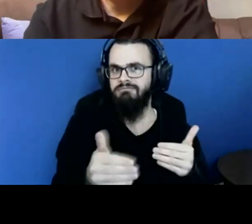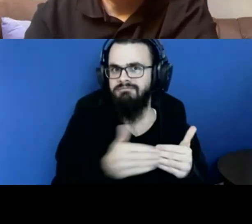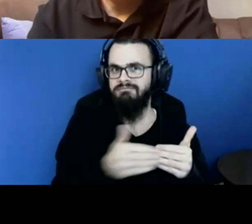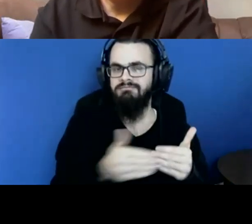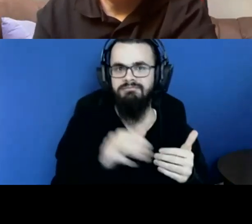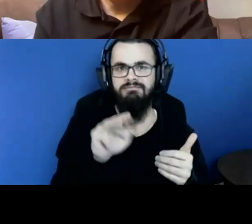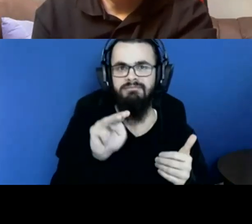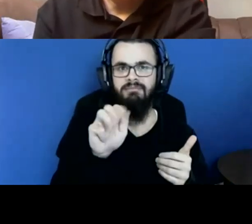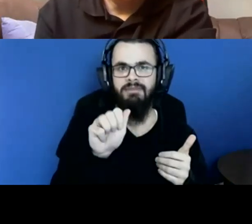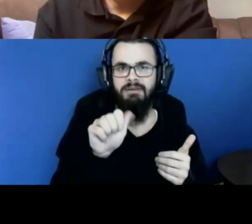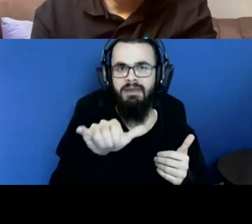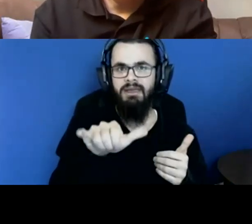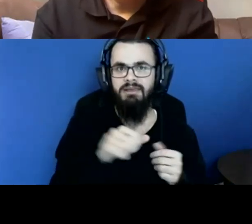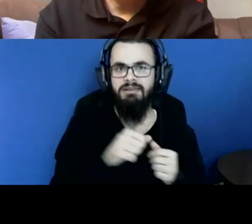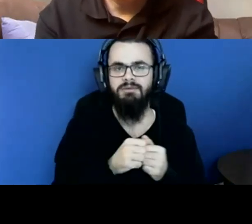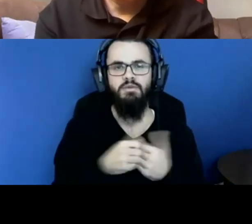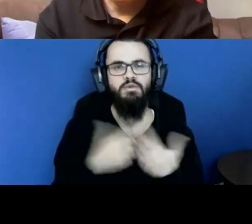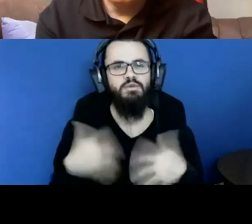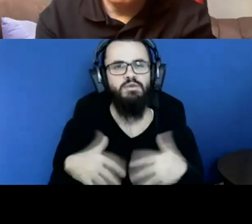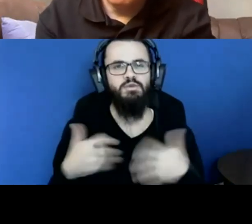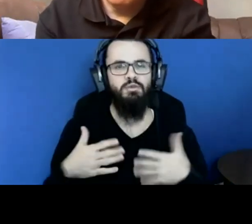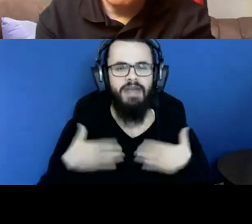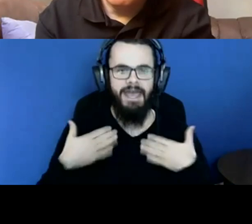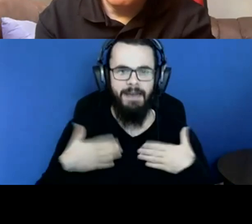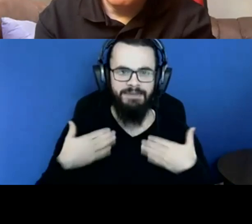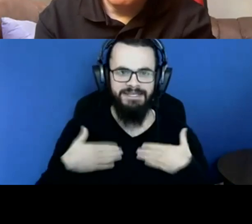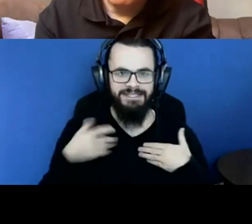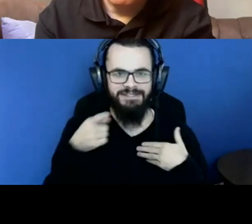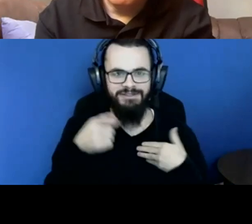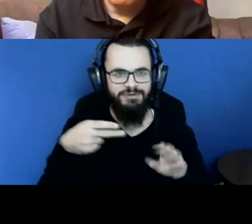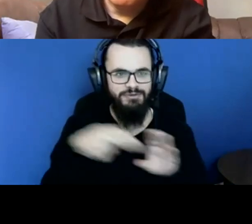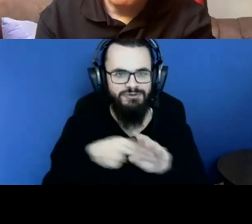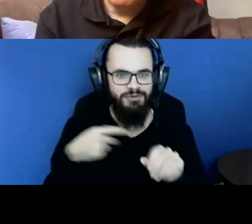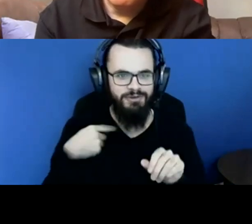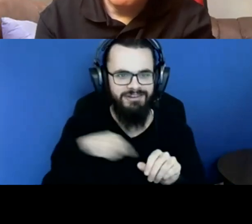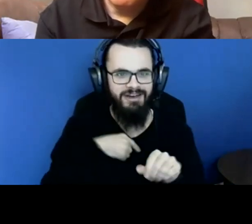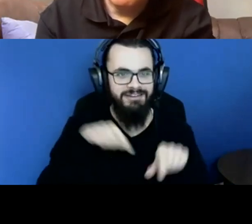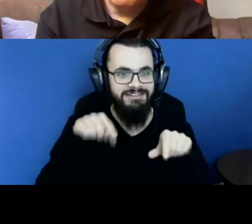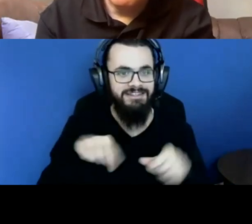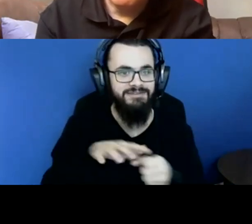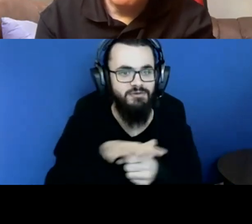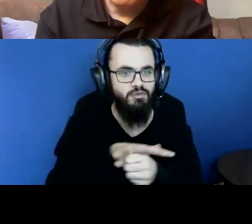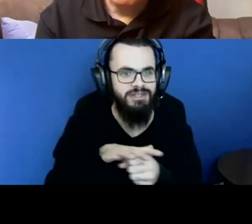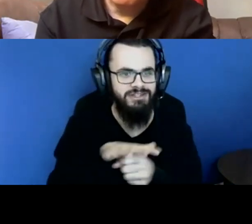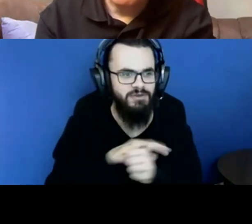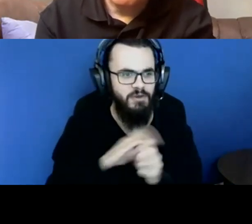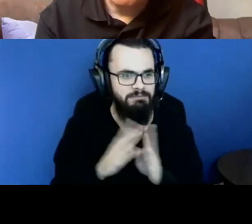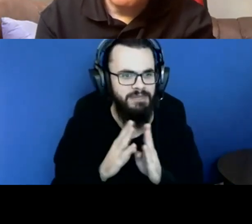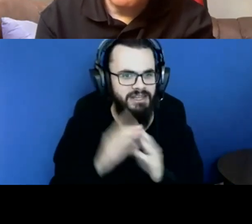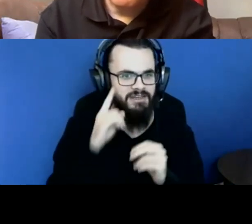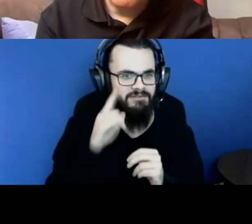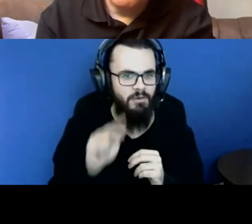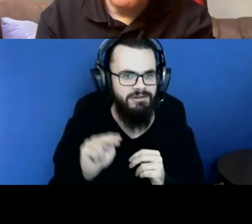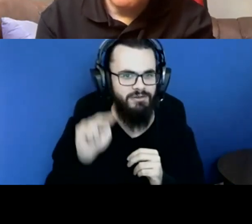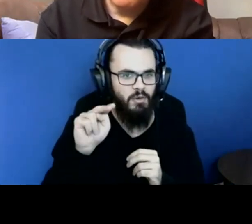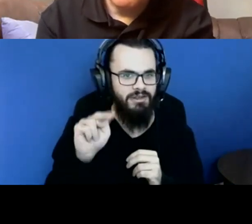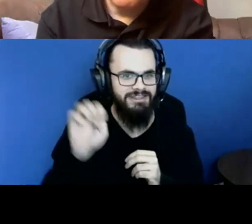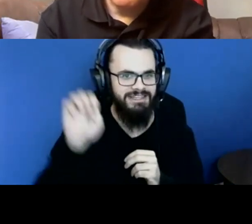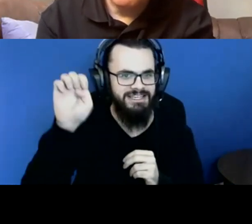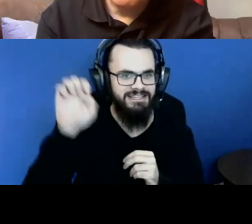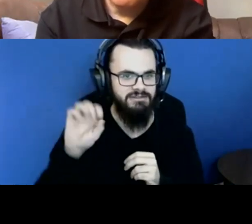you've joined us. And this is the regional meeting for Northeast Ohio, and we're super happy to